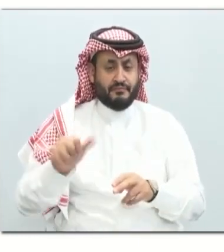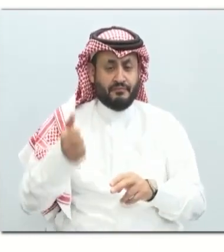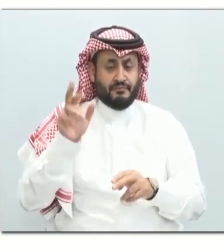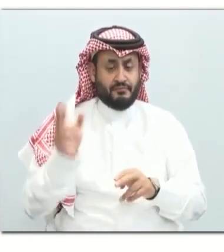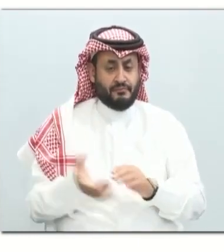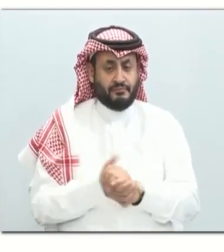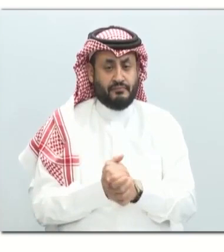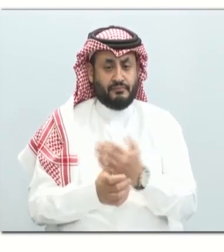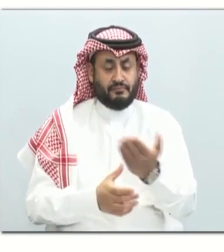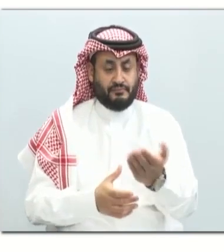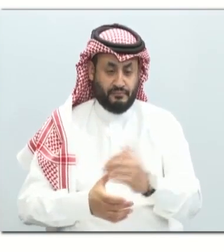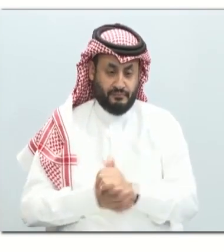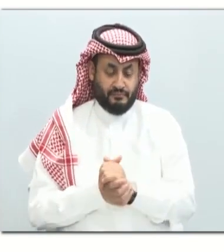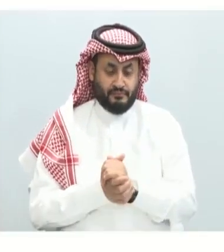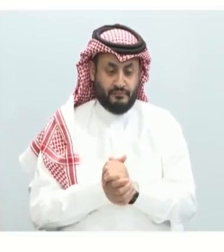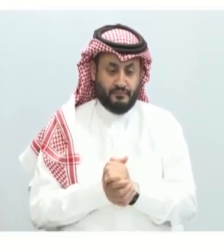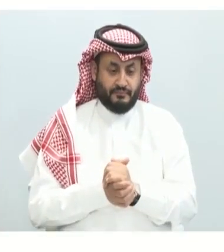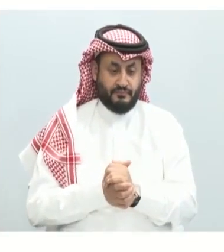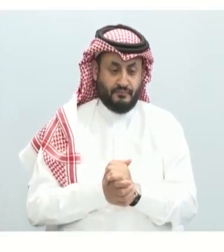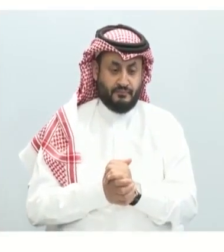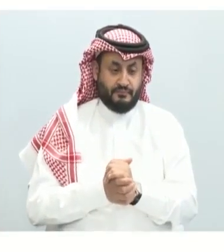Mr. Fawaz Al-Agil. So let's begin.